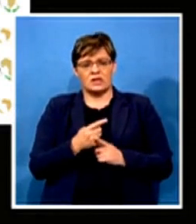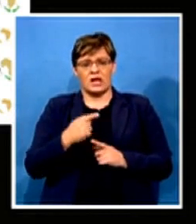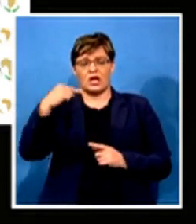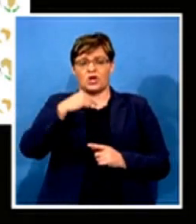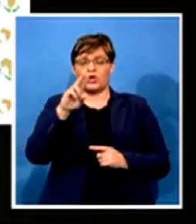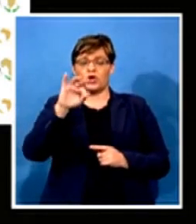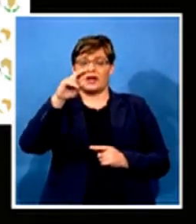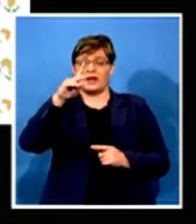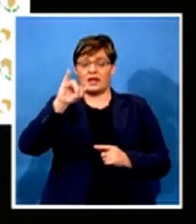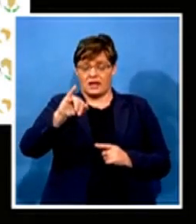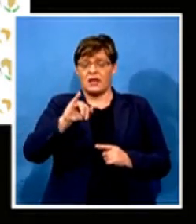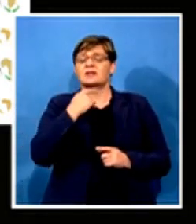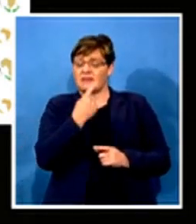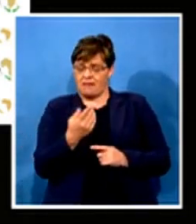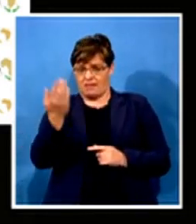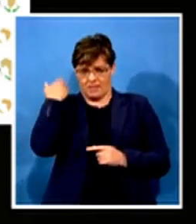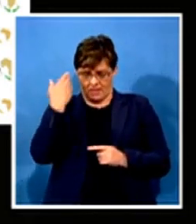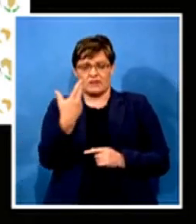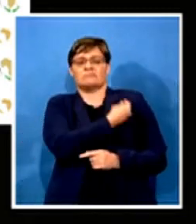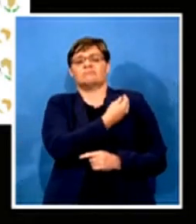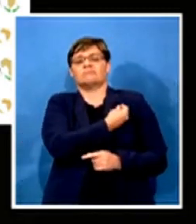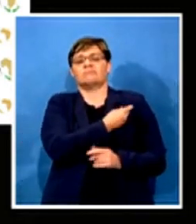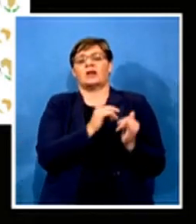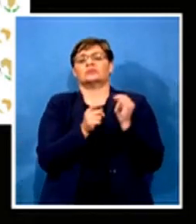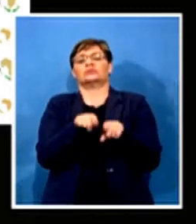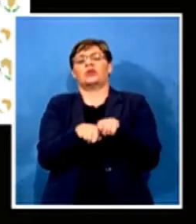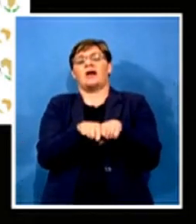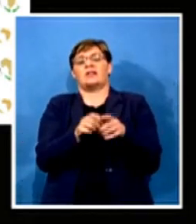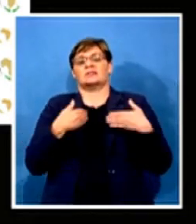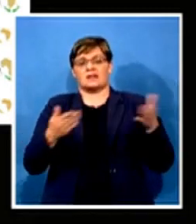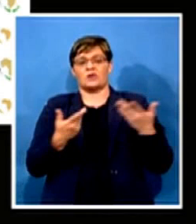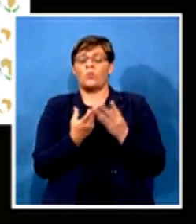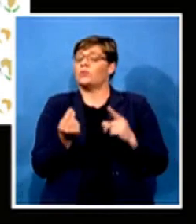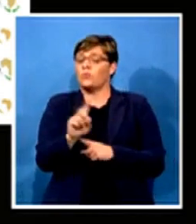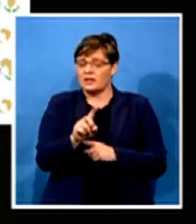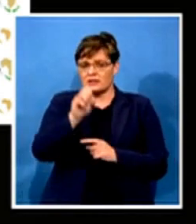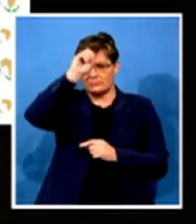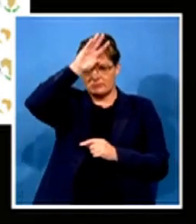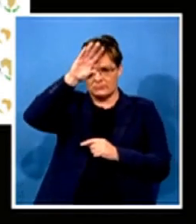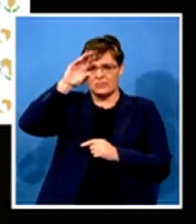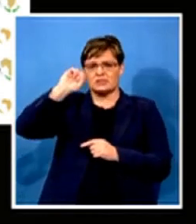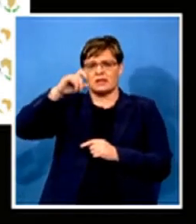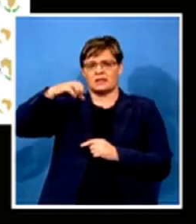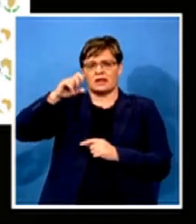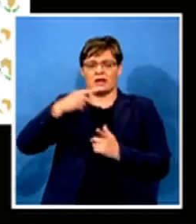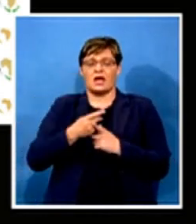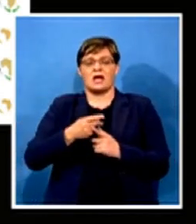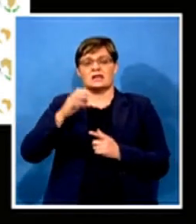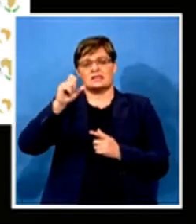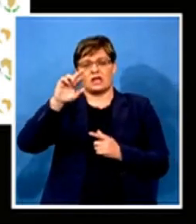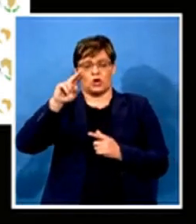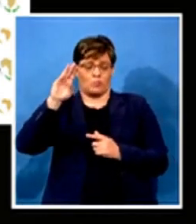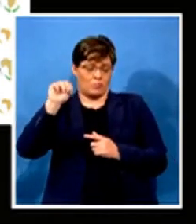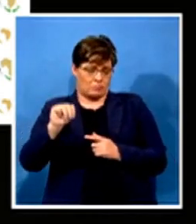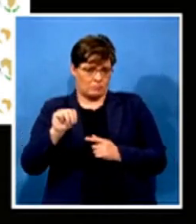a vaccination trial with the Russian Sputnik V serum. Is that in line with Africa CDC